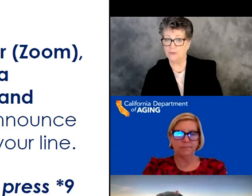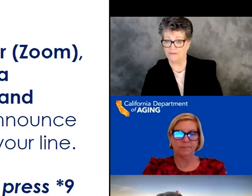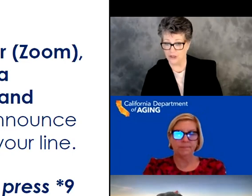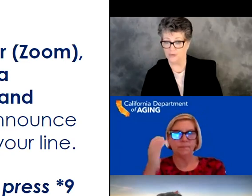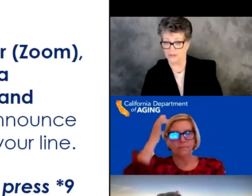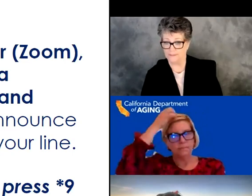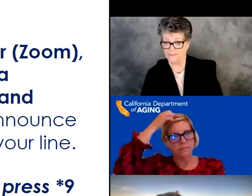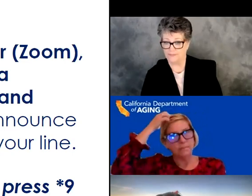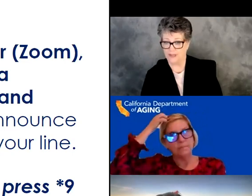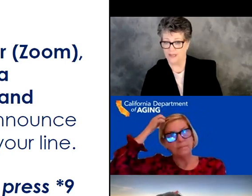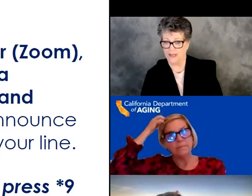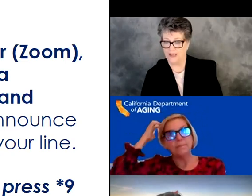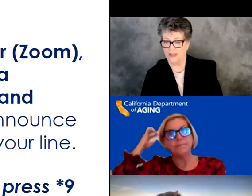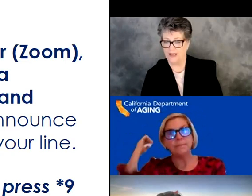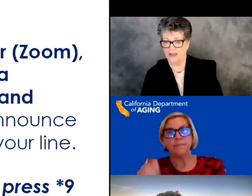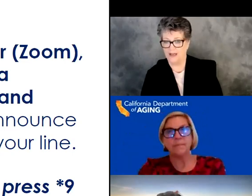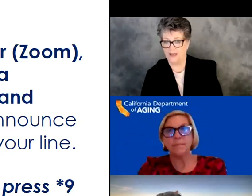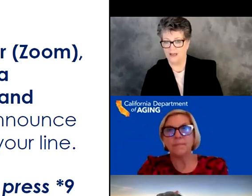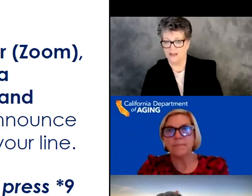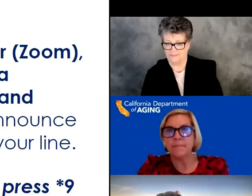absolutely refuse.